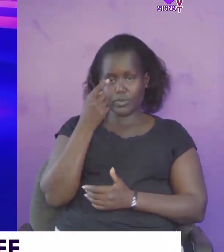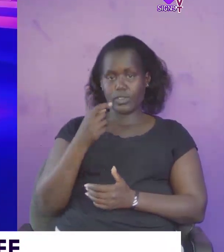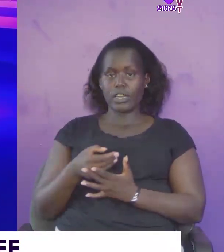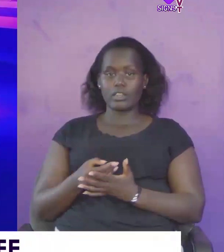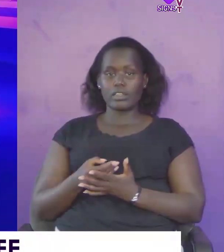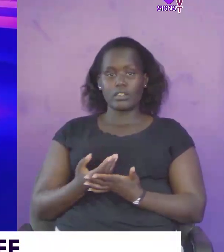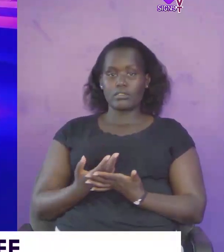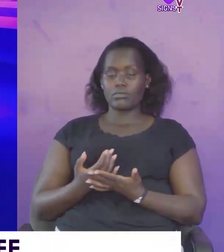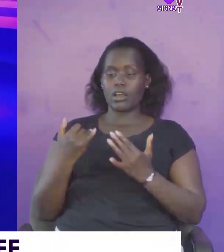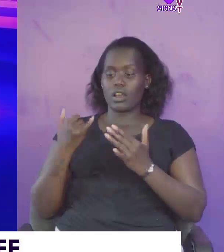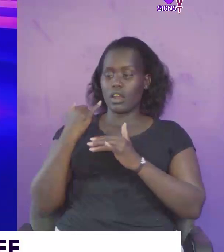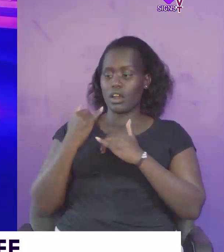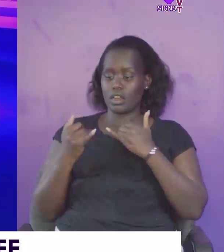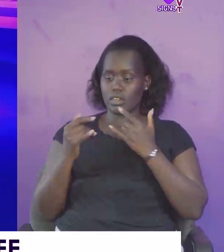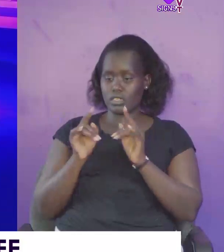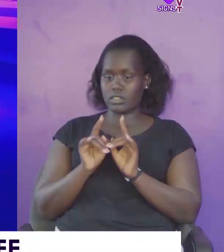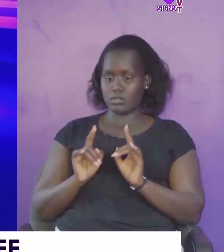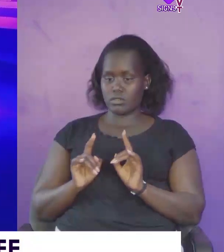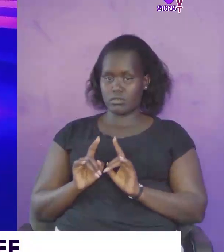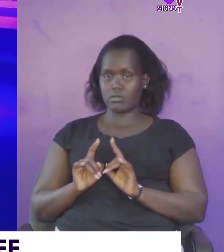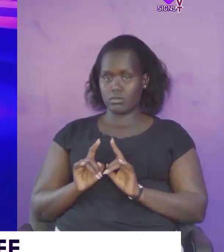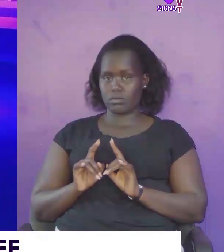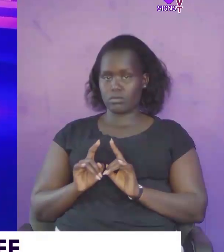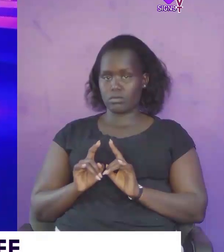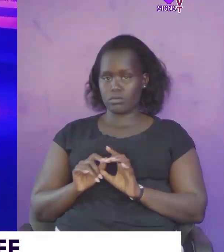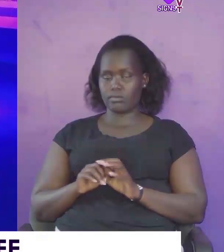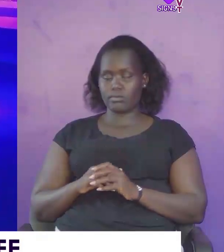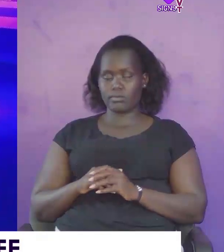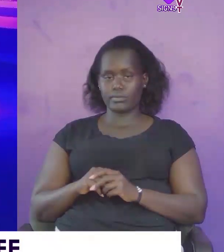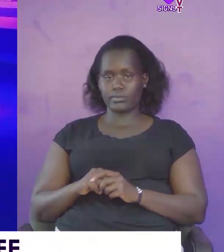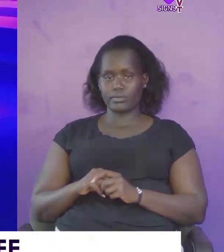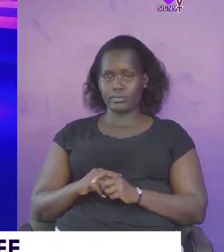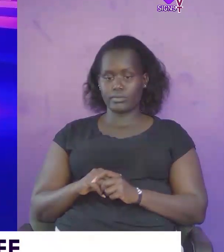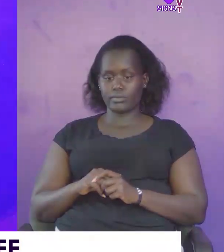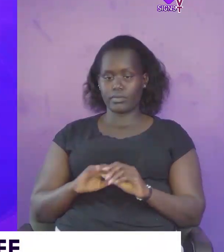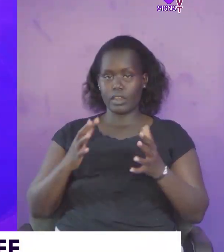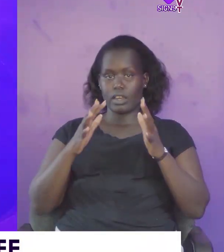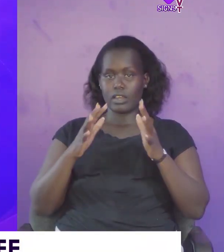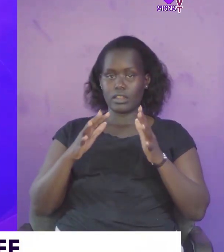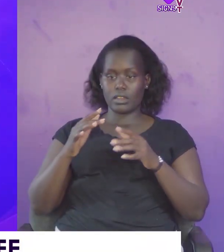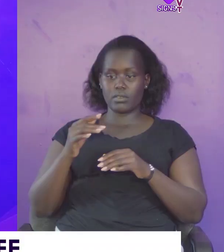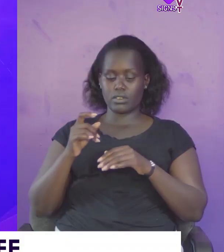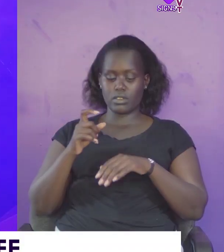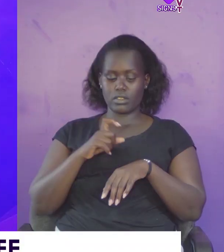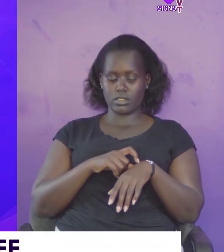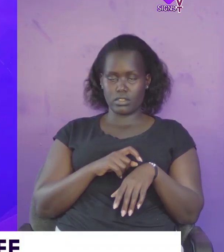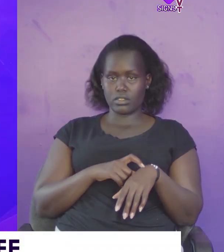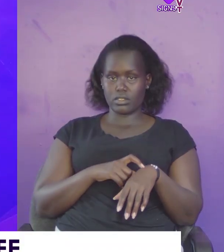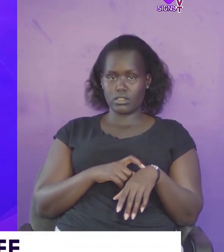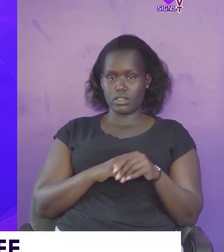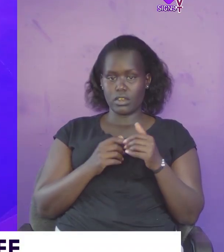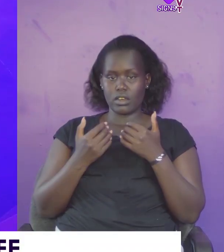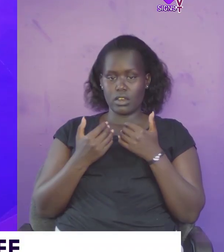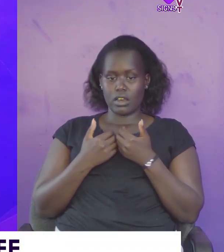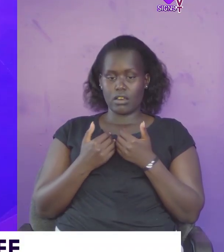last and it's done. Brian, does celebration season have to go